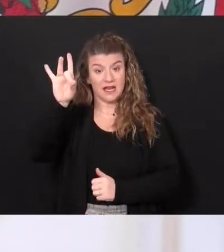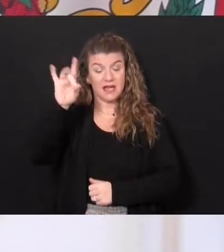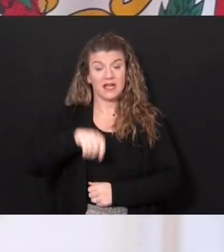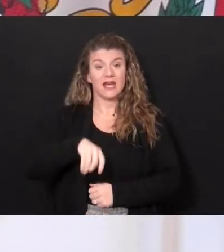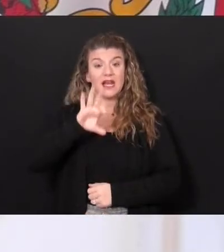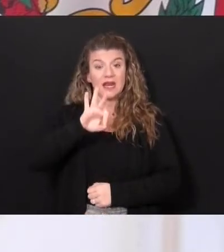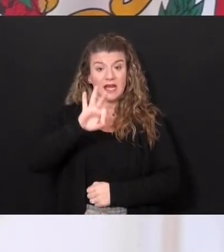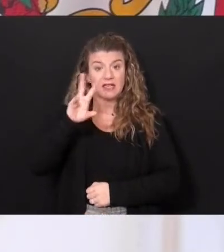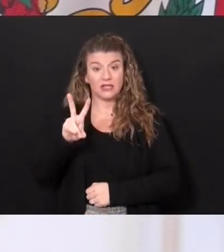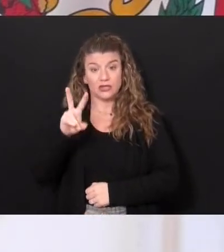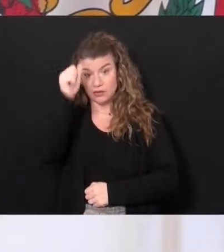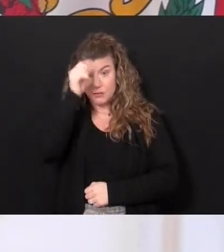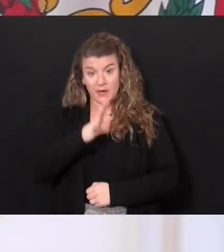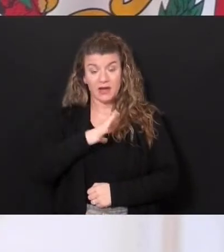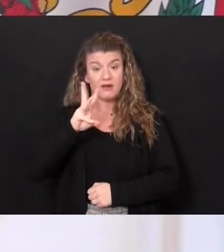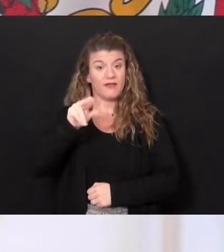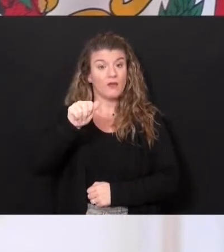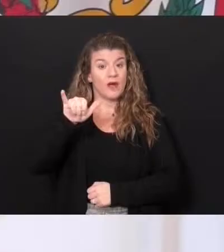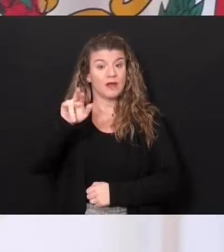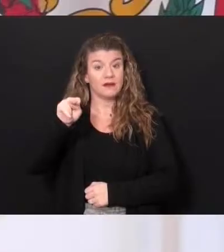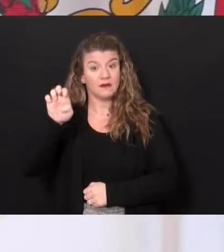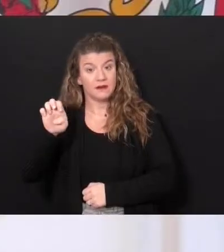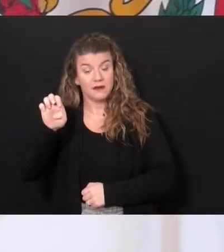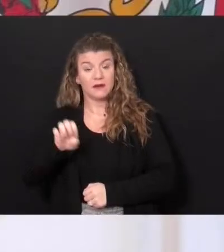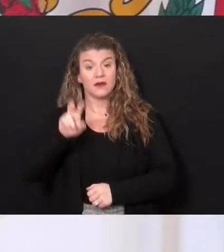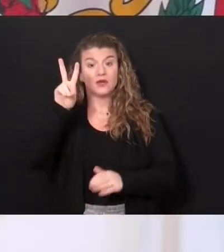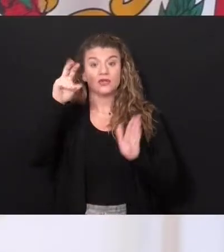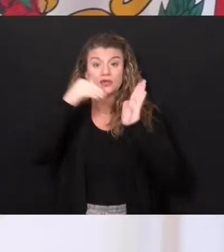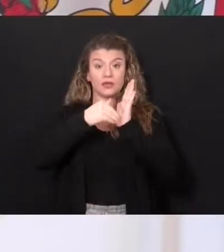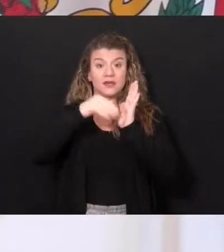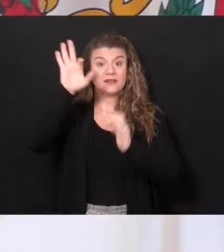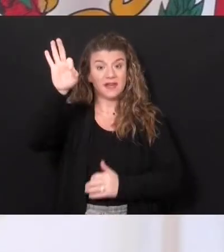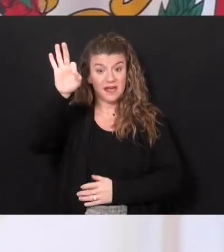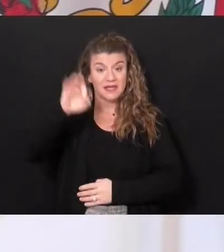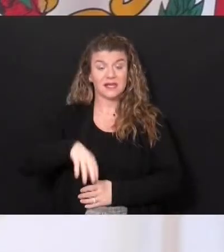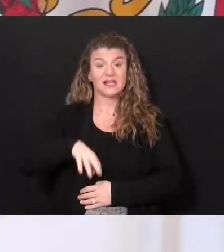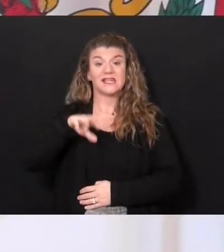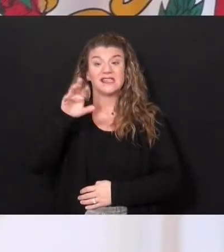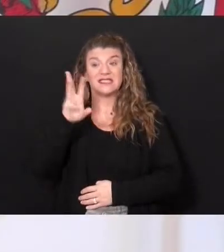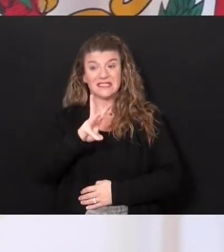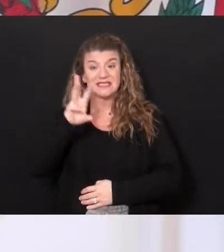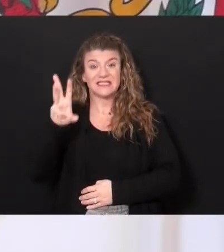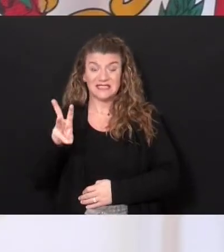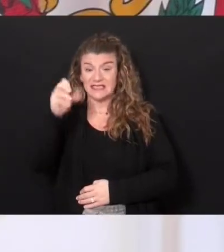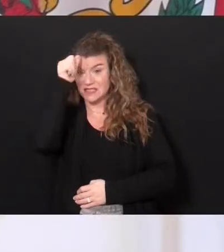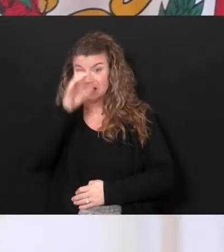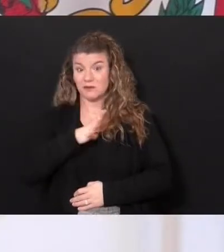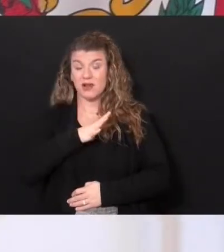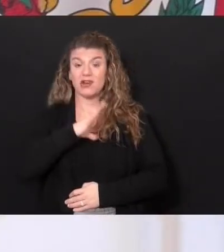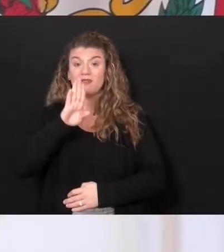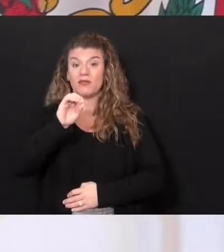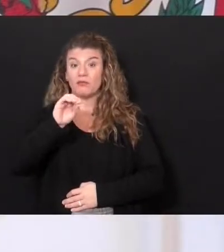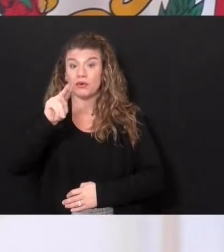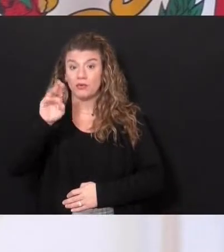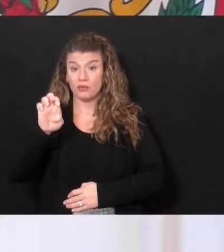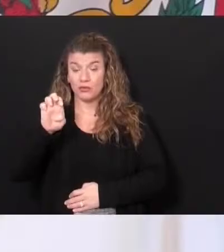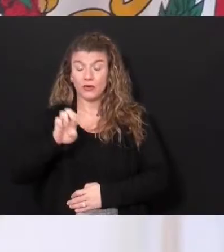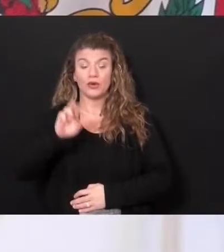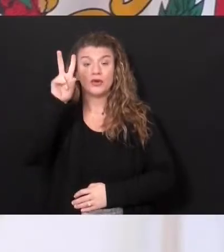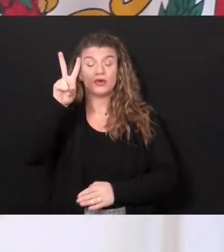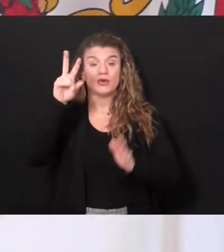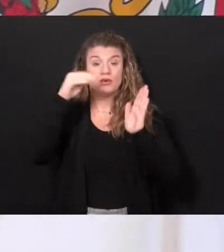a 92-year-old male from Wayne County. The 2009 death, a 66-year-old male from Boone County.